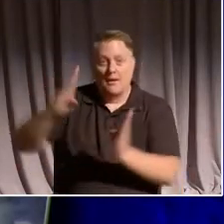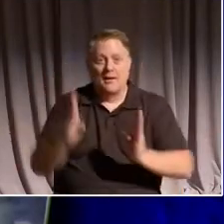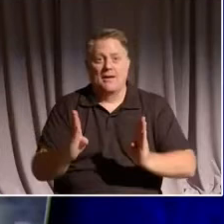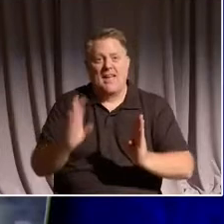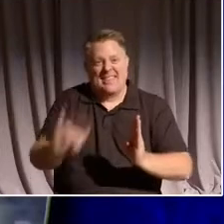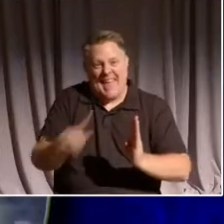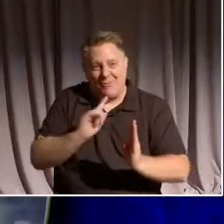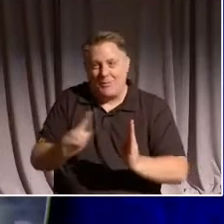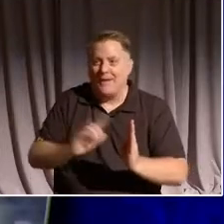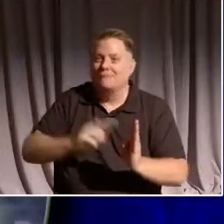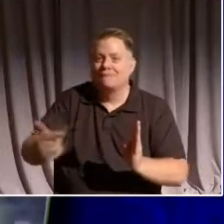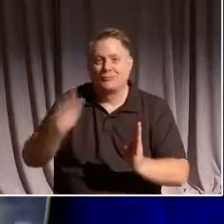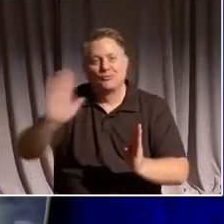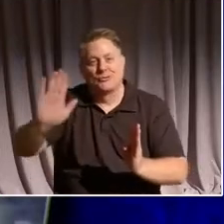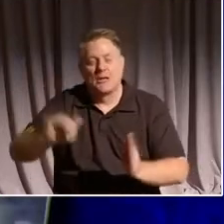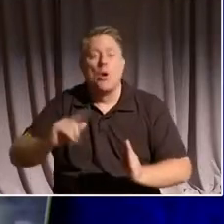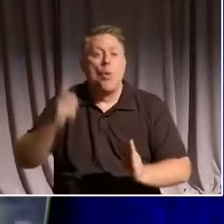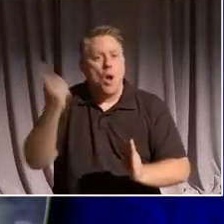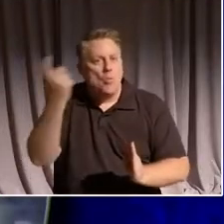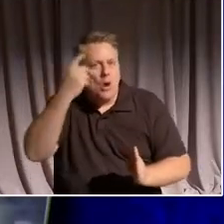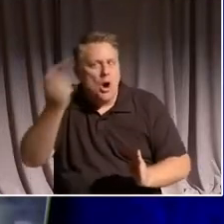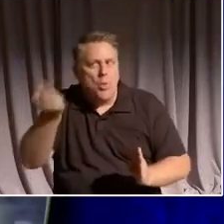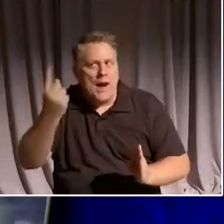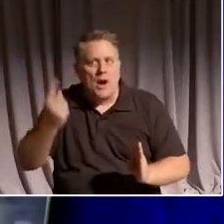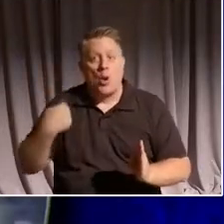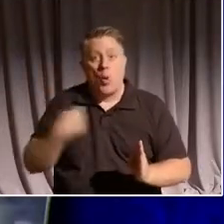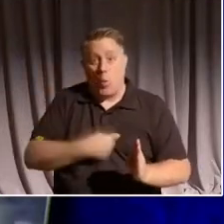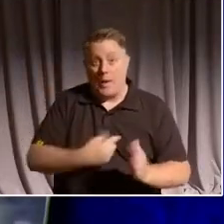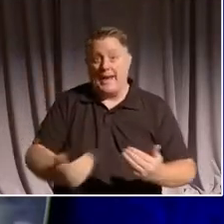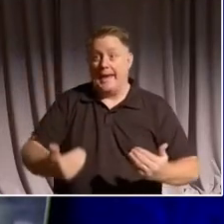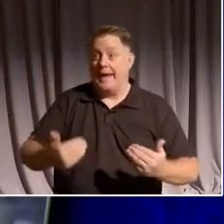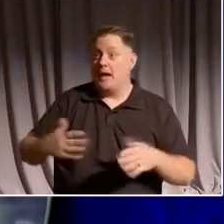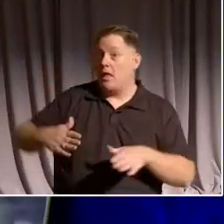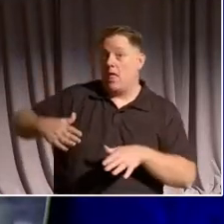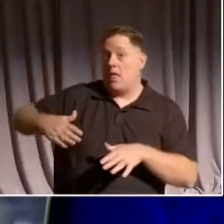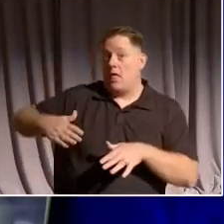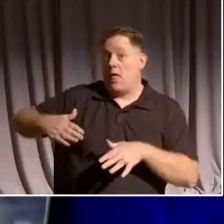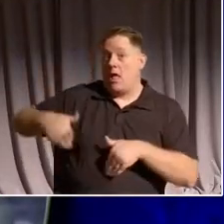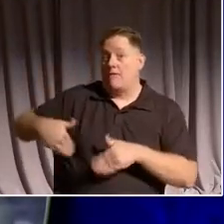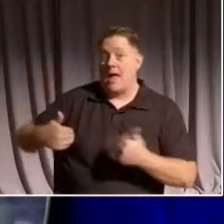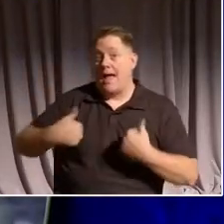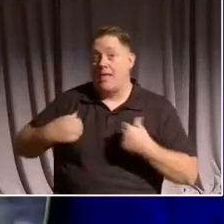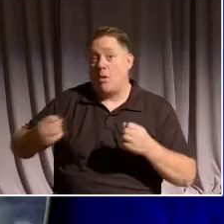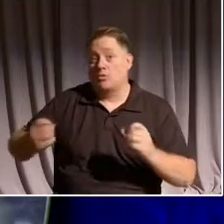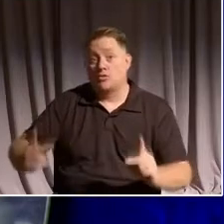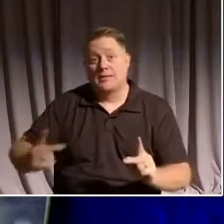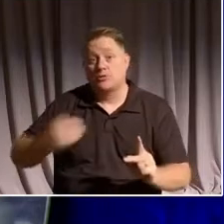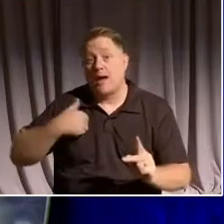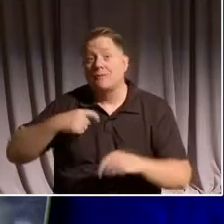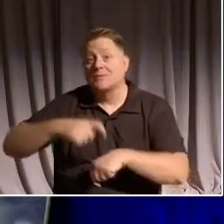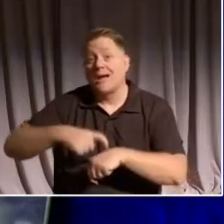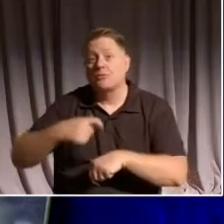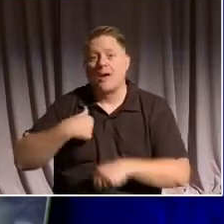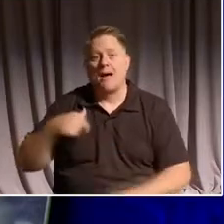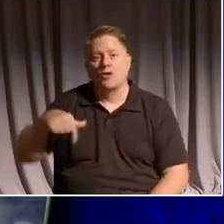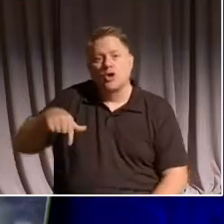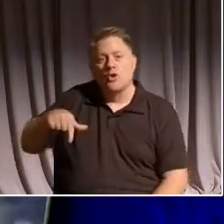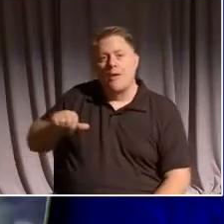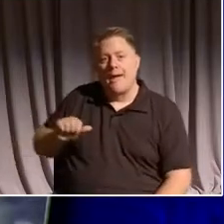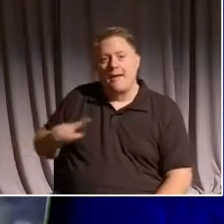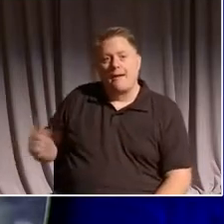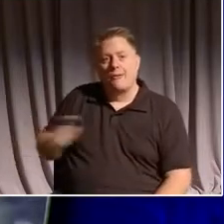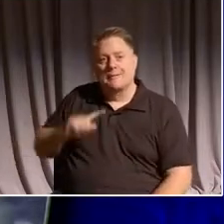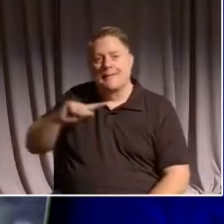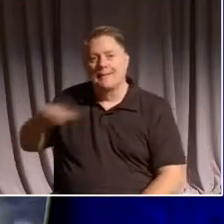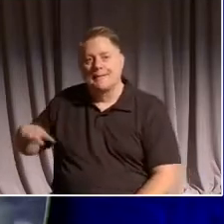very cognizant of is that we haven't had the opportunity to have time to have Q&A.